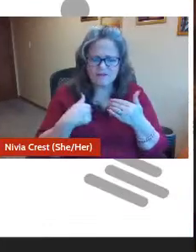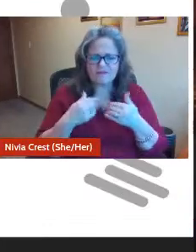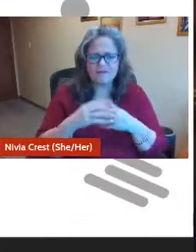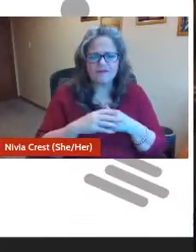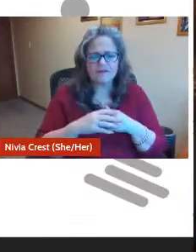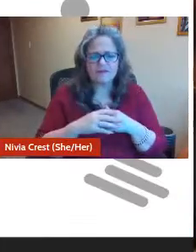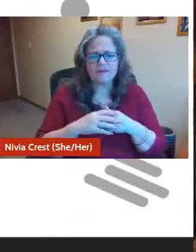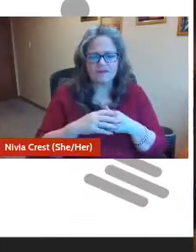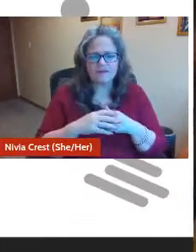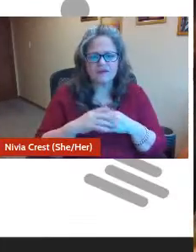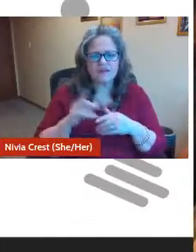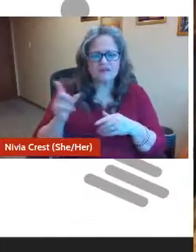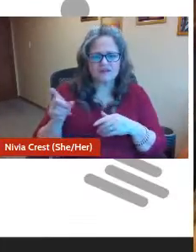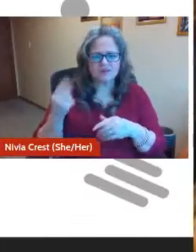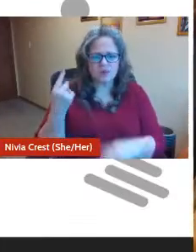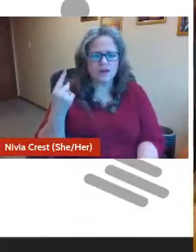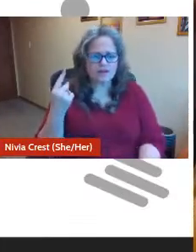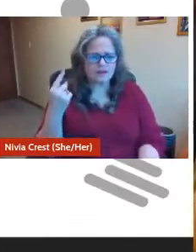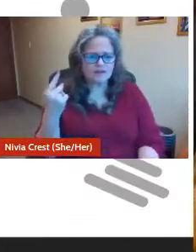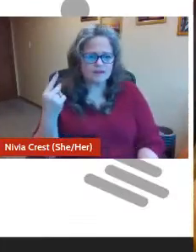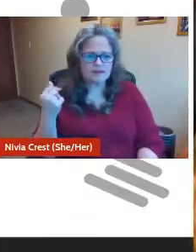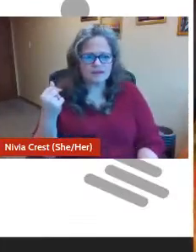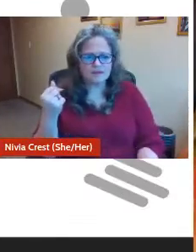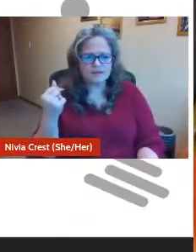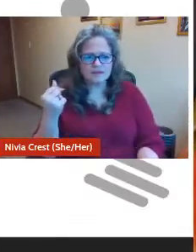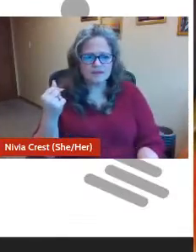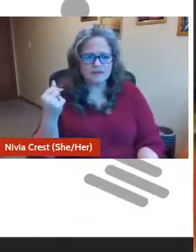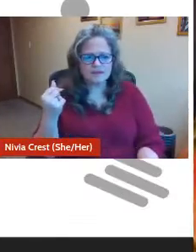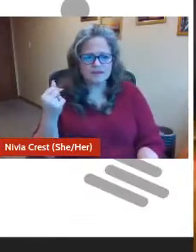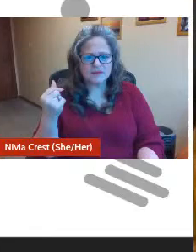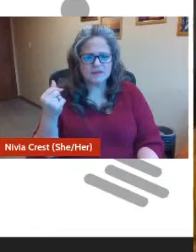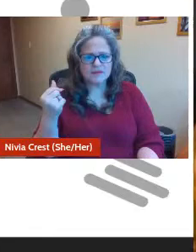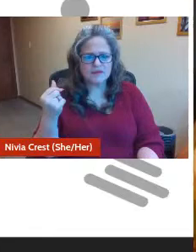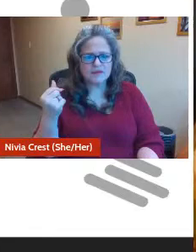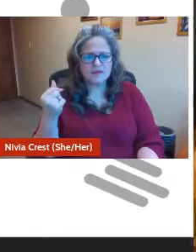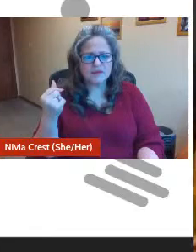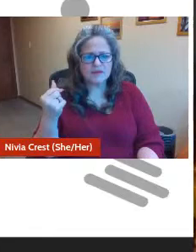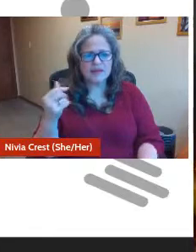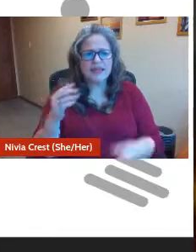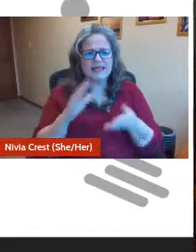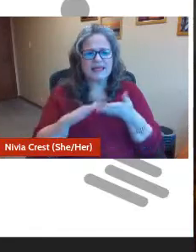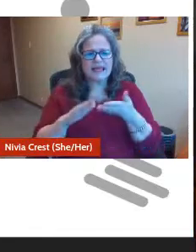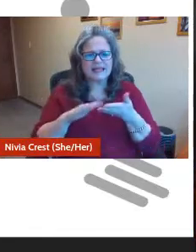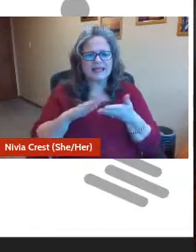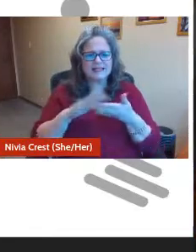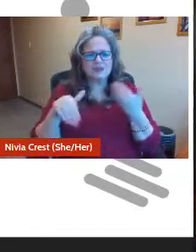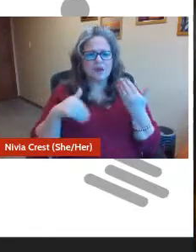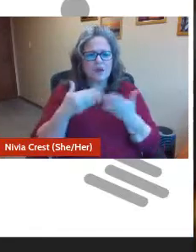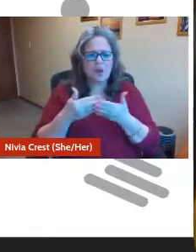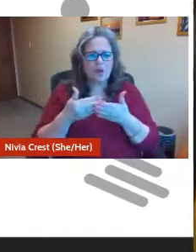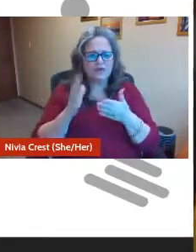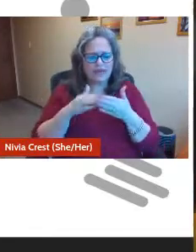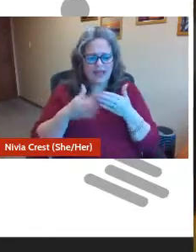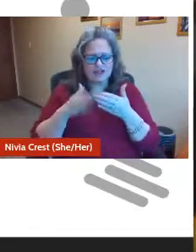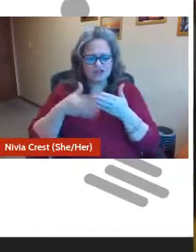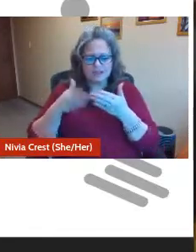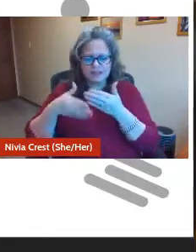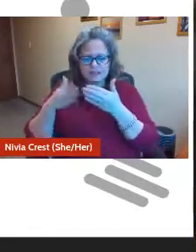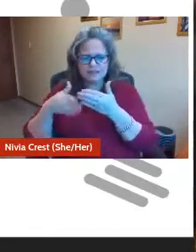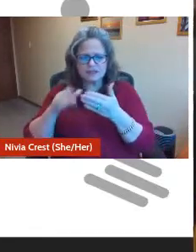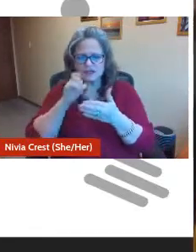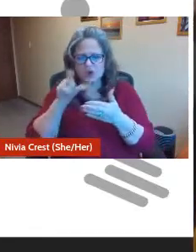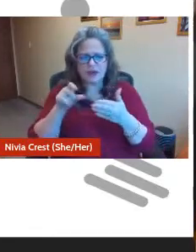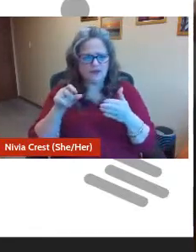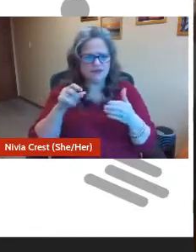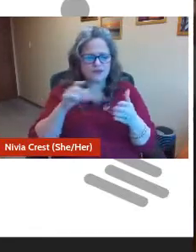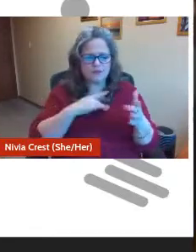Yeah. But this right here is my serger sewing machine. It cleans up the edges within. You don't have to worry about